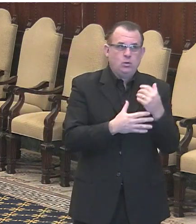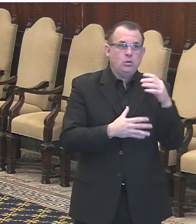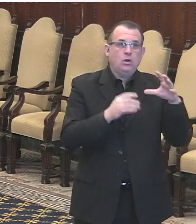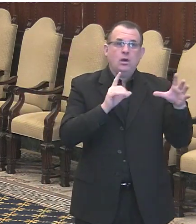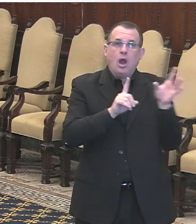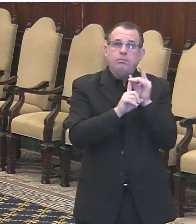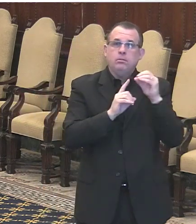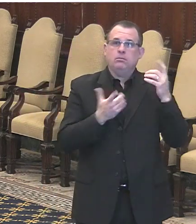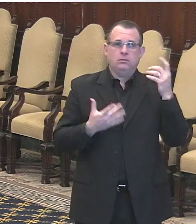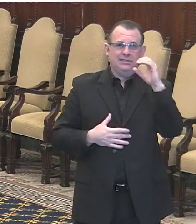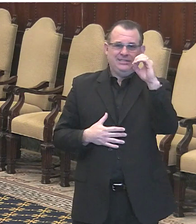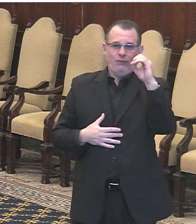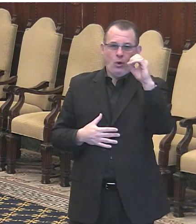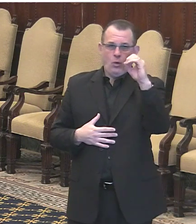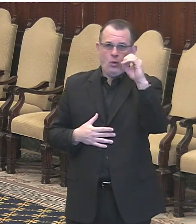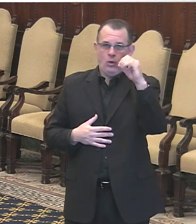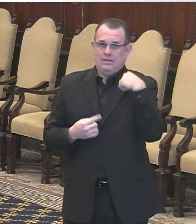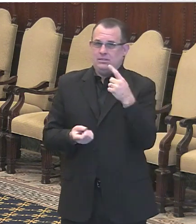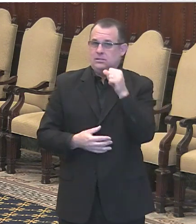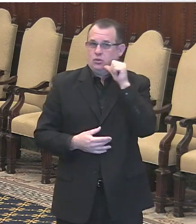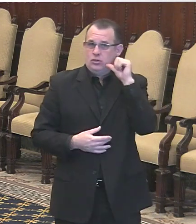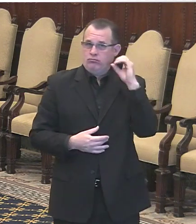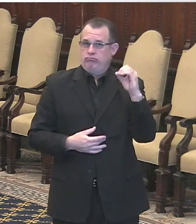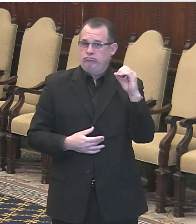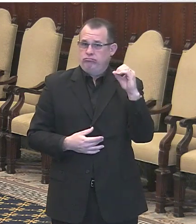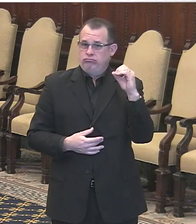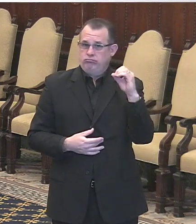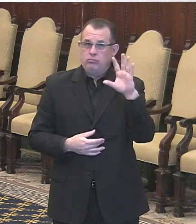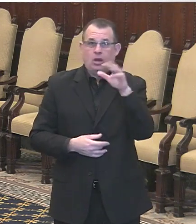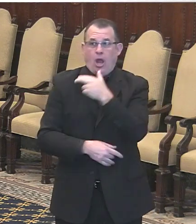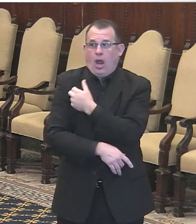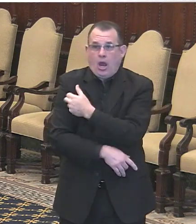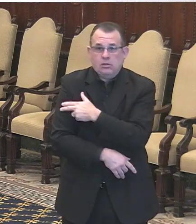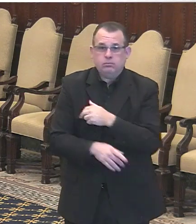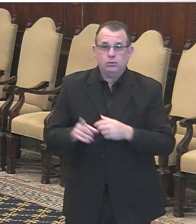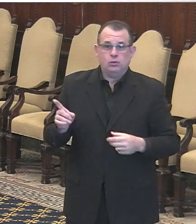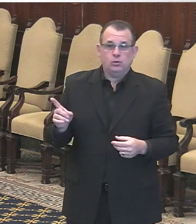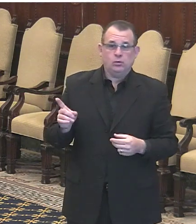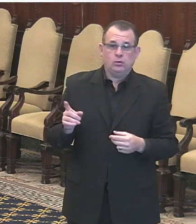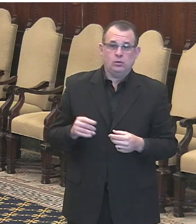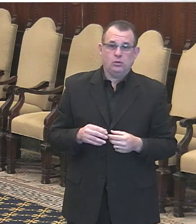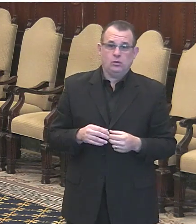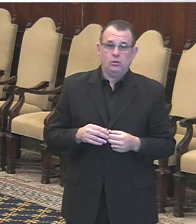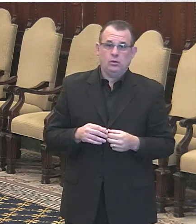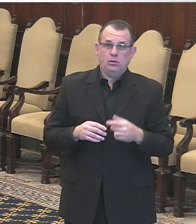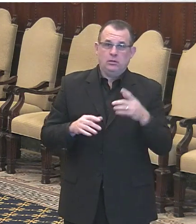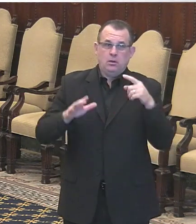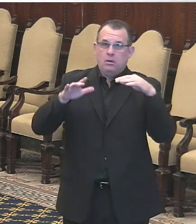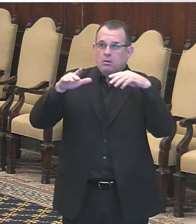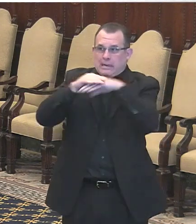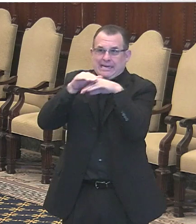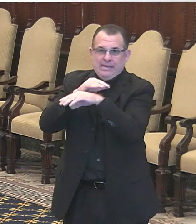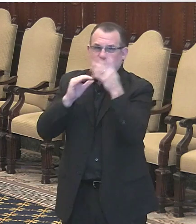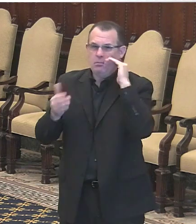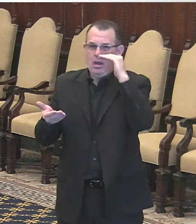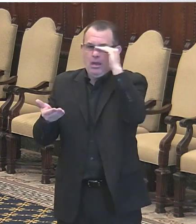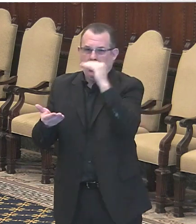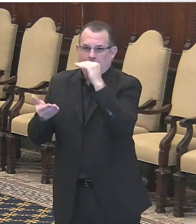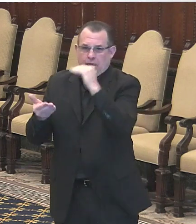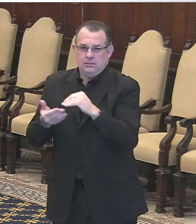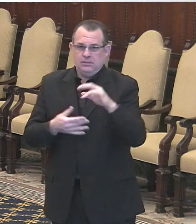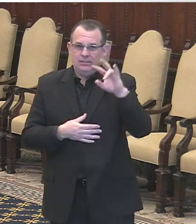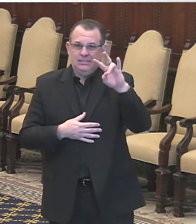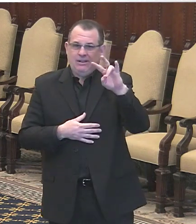this time yesterday. Likewise, in our city's hospital, we have fewer inpatients. This morning, there were 720 inpatients in